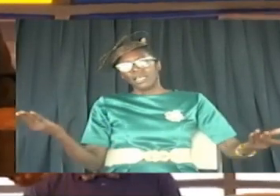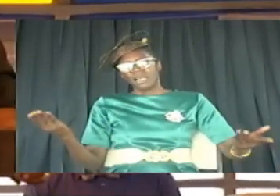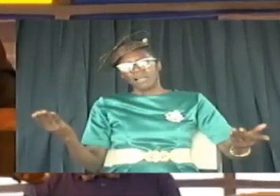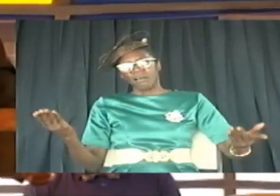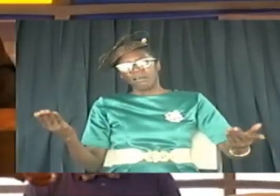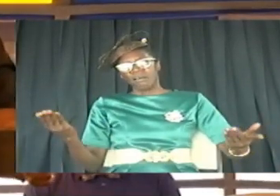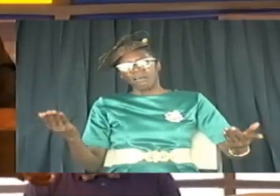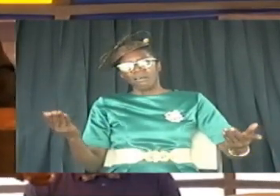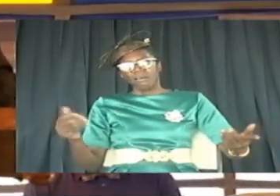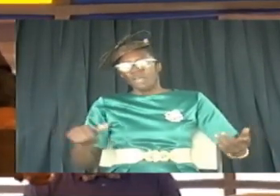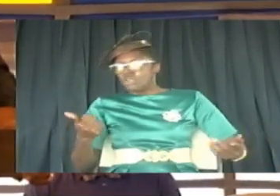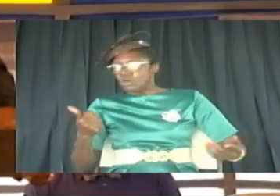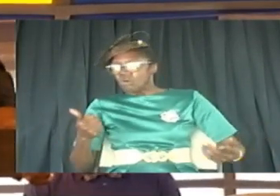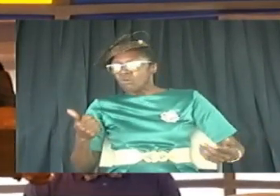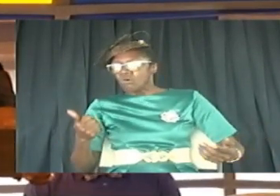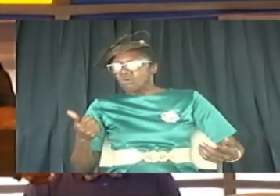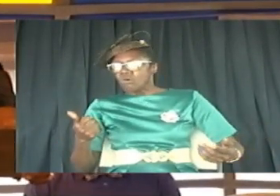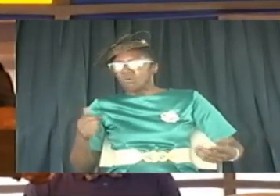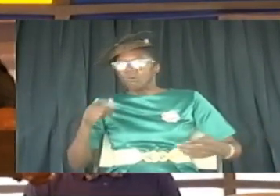What do you watch?